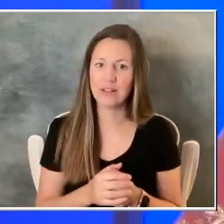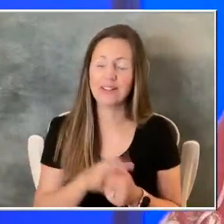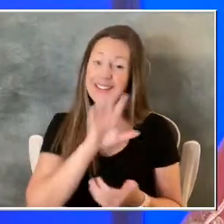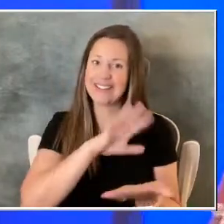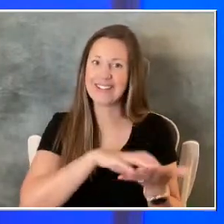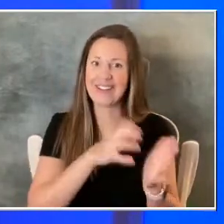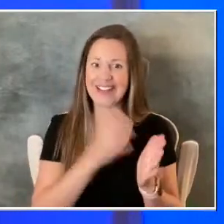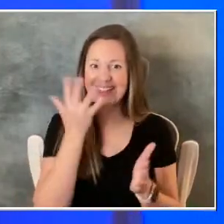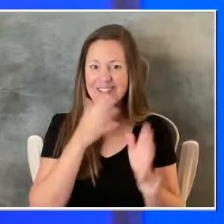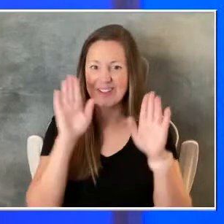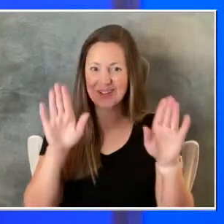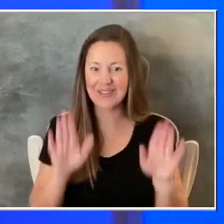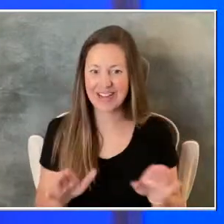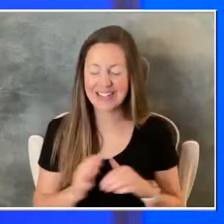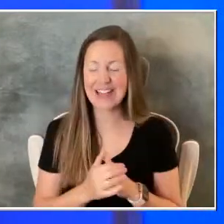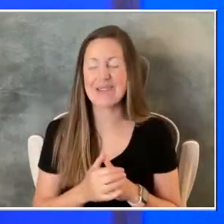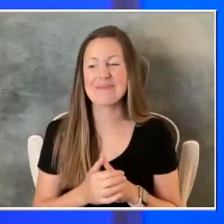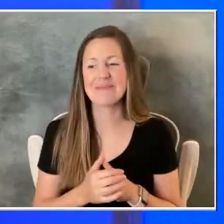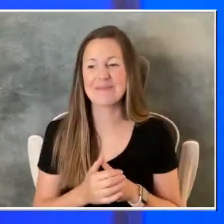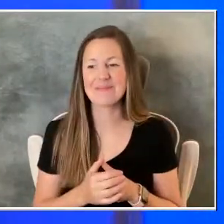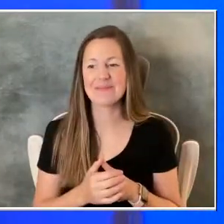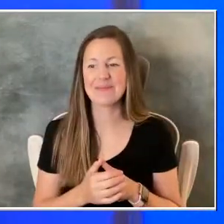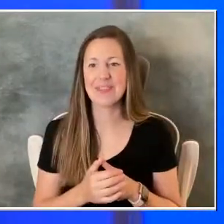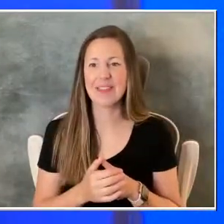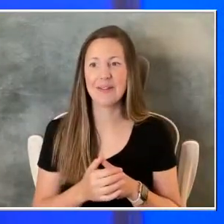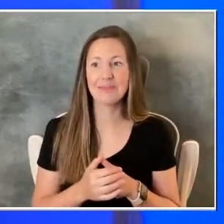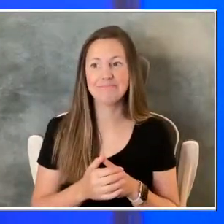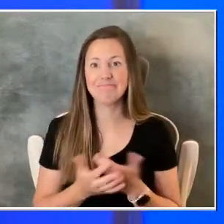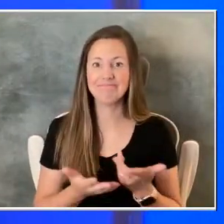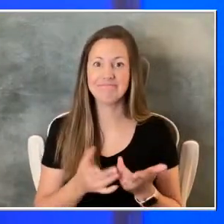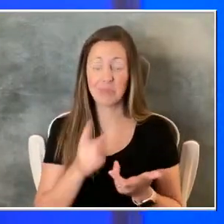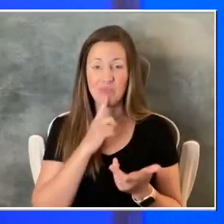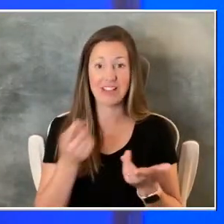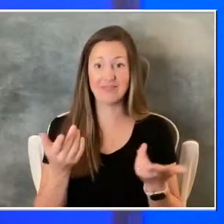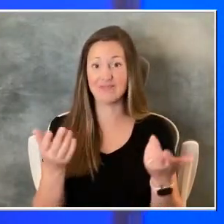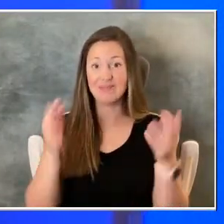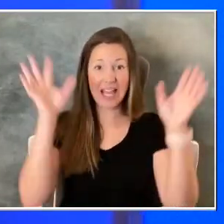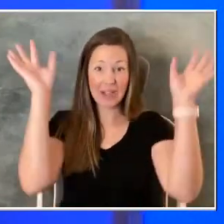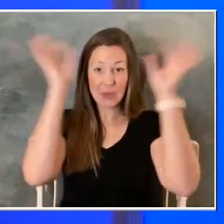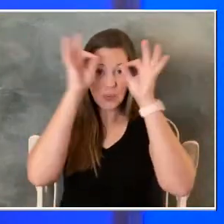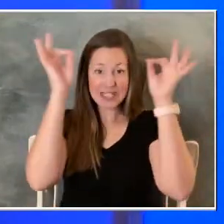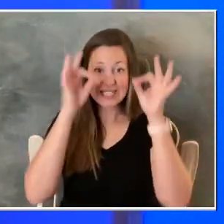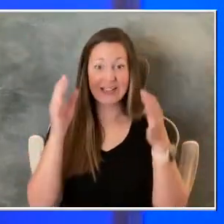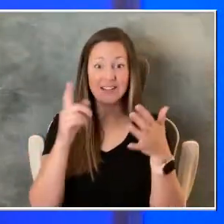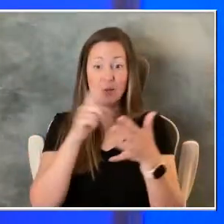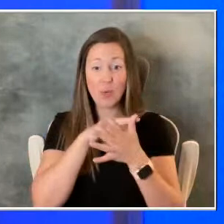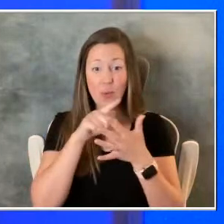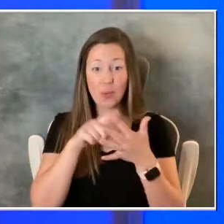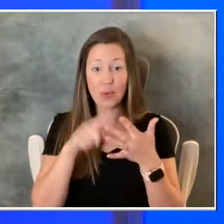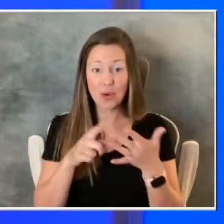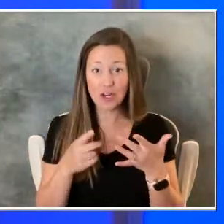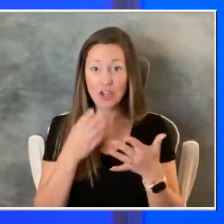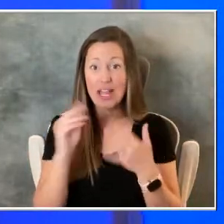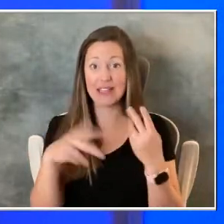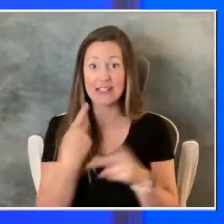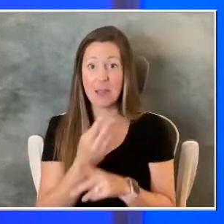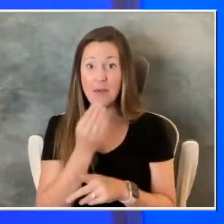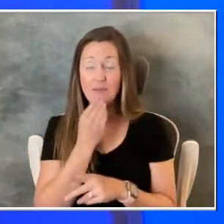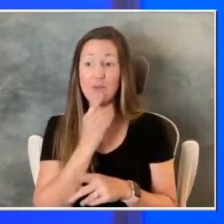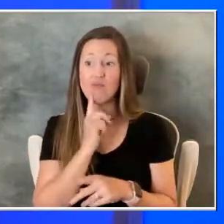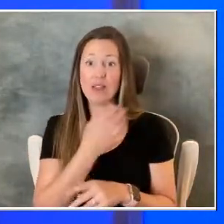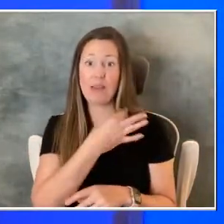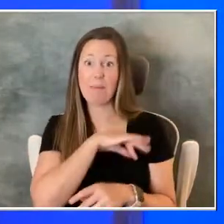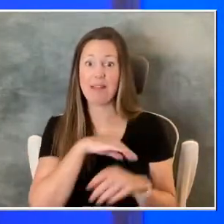But it's just, I had no idea the order in which you eat food and the type of foods you eat can be so beneficial to your